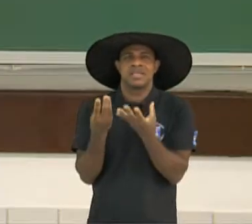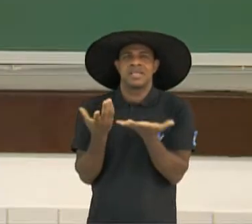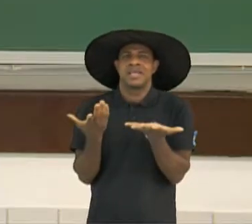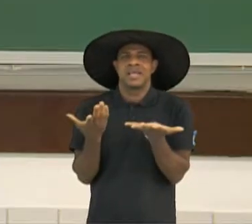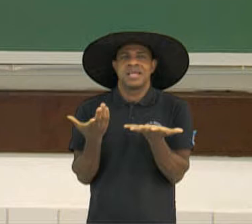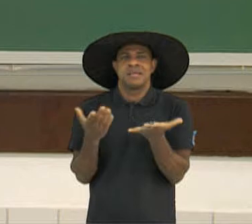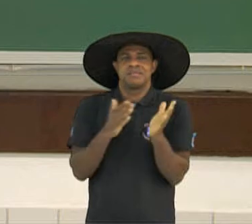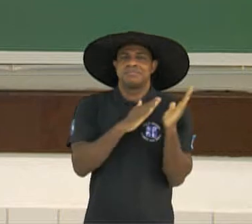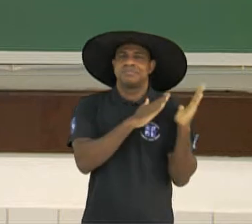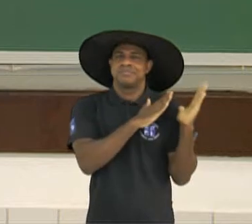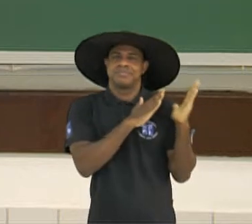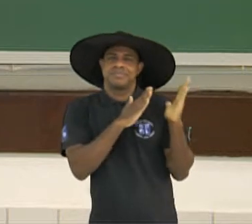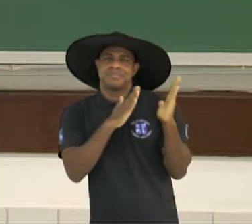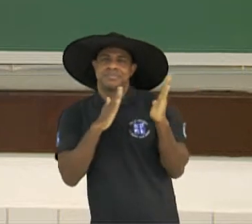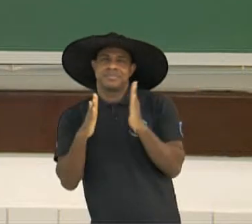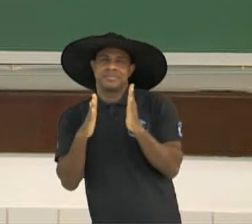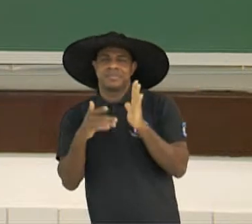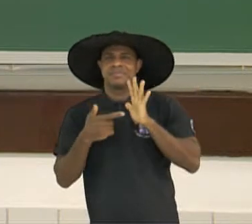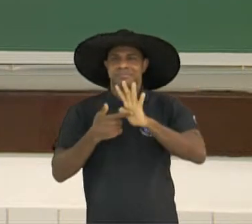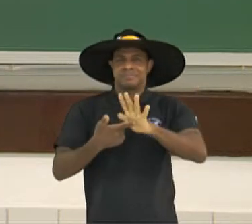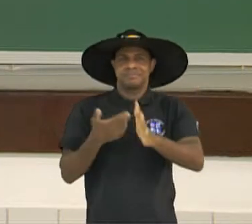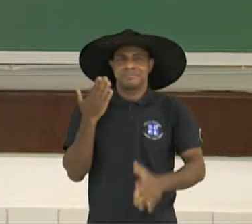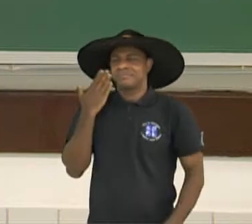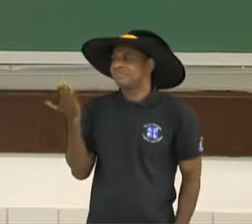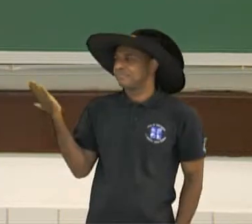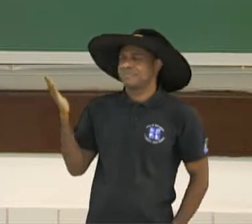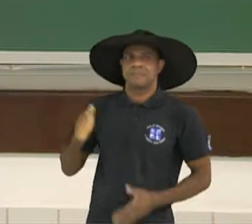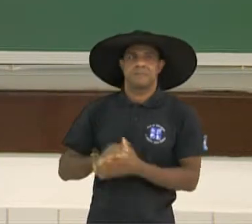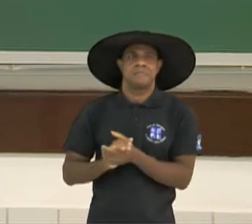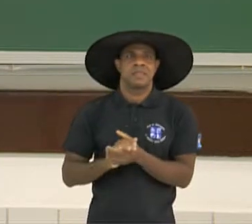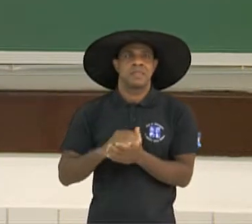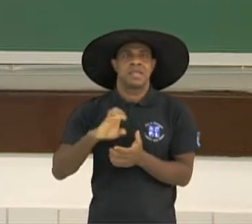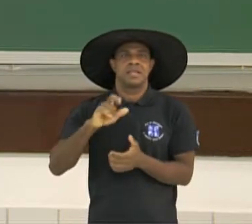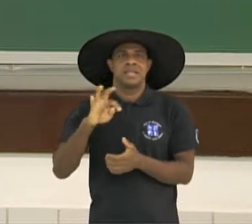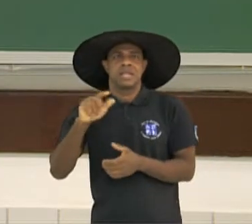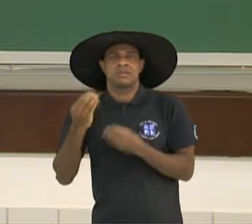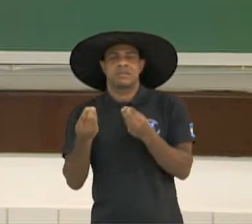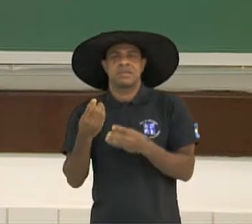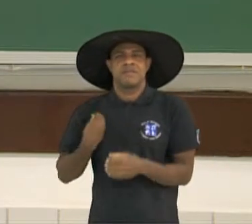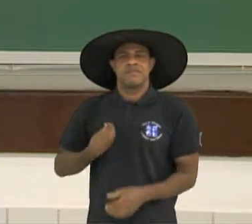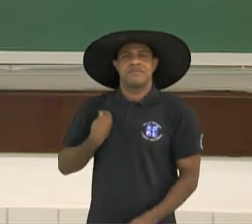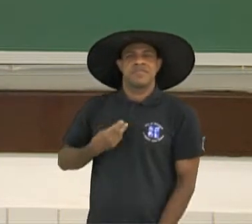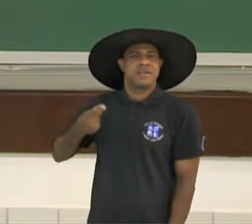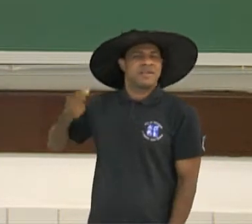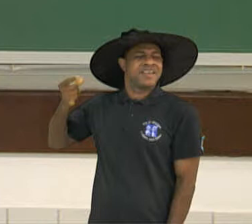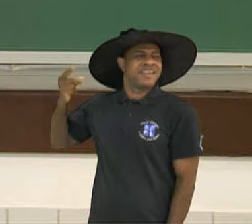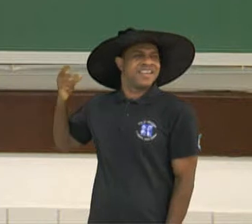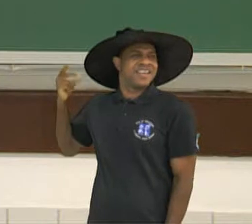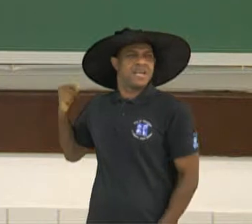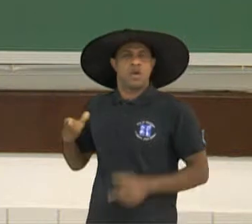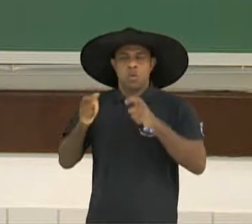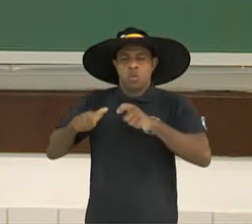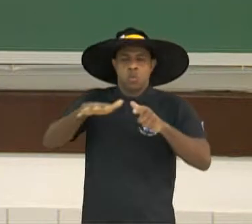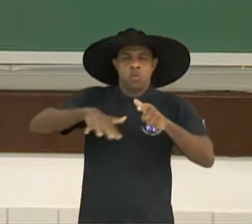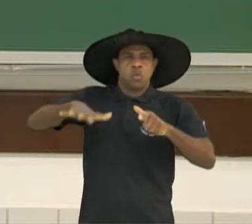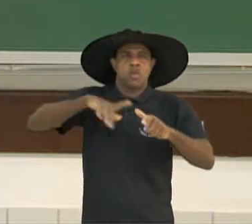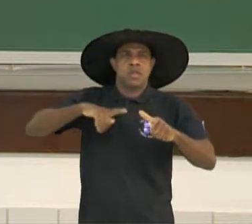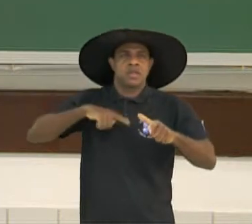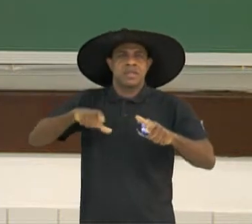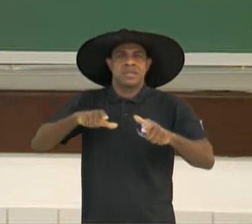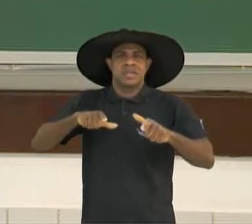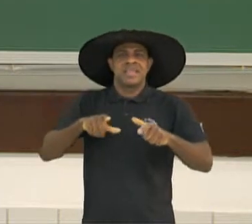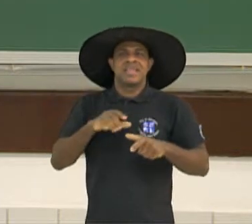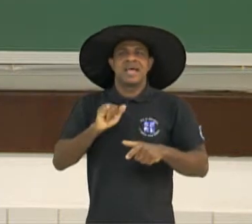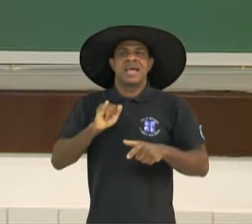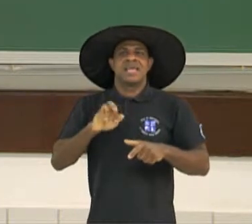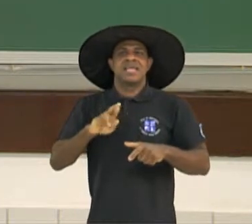celta direcionado a Samhain. Os celtas que viveram há mais de 2.000 anos, na região onde temos a predominância da